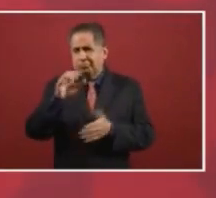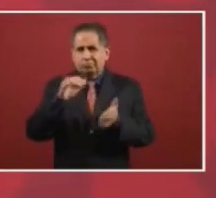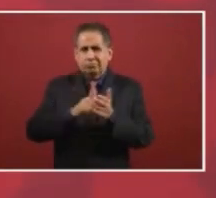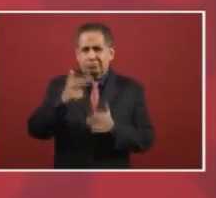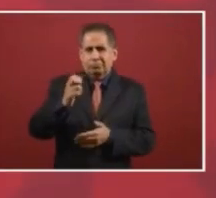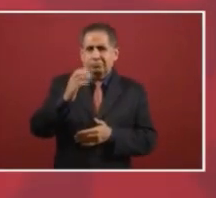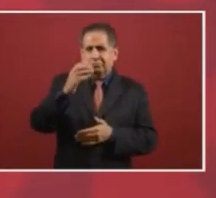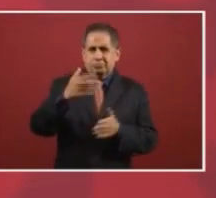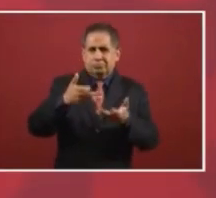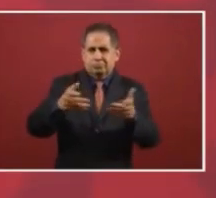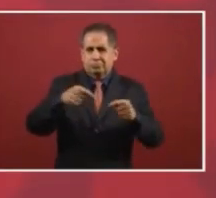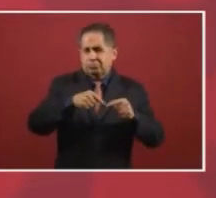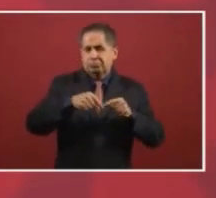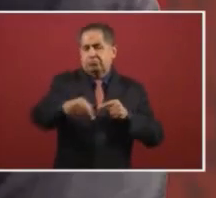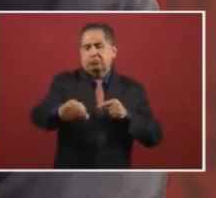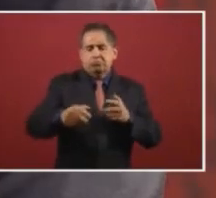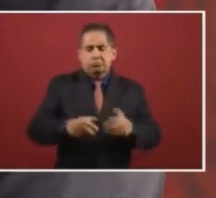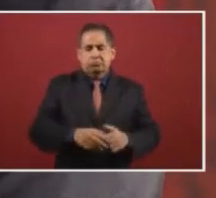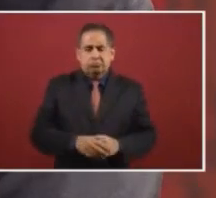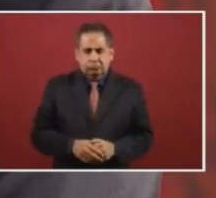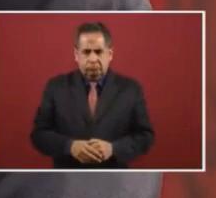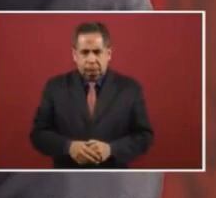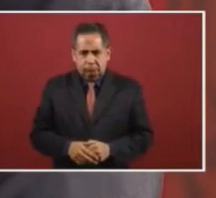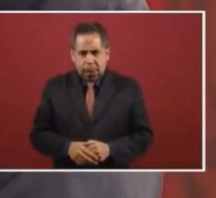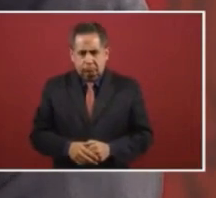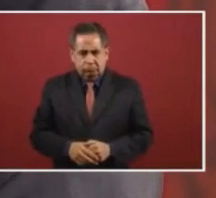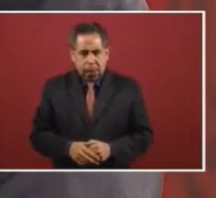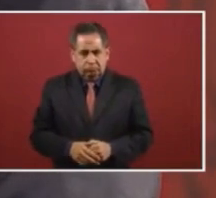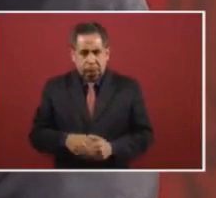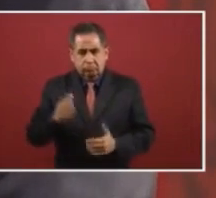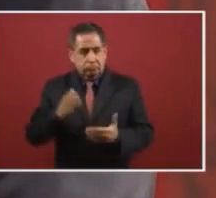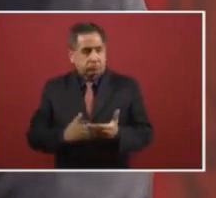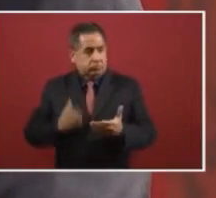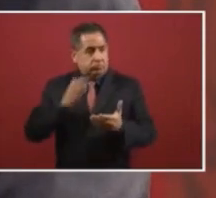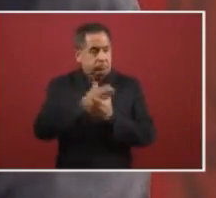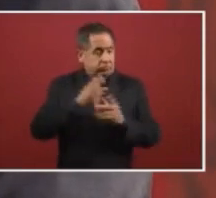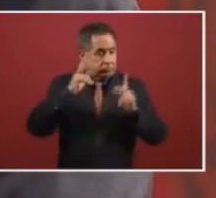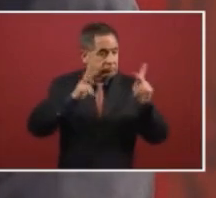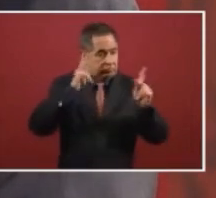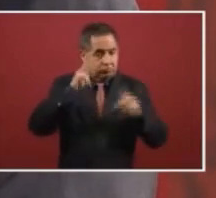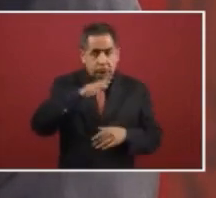And they are planting more than 500,000 hectares.